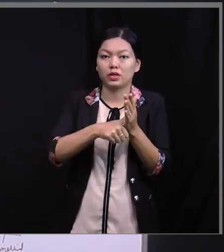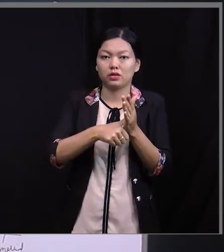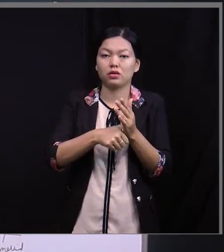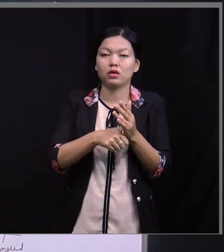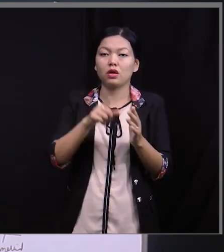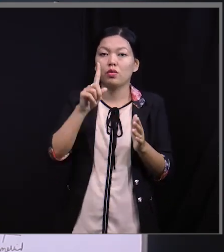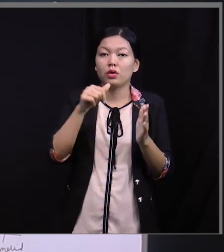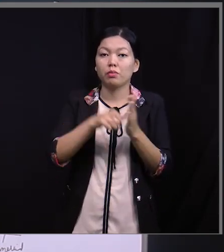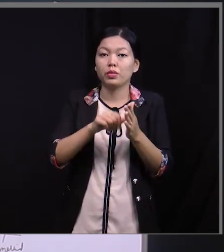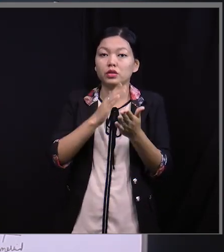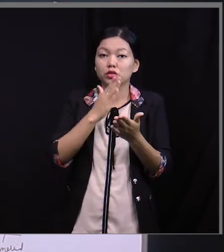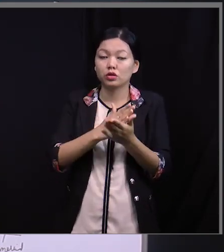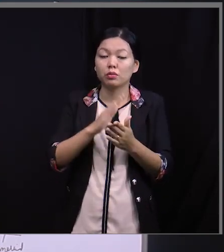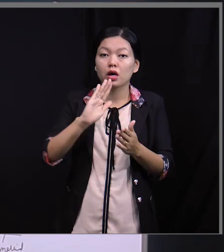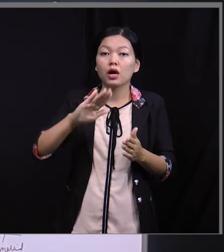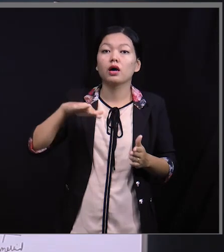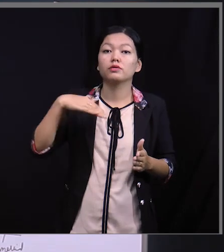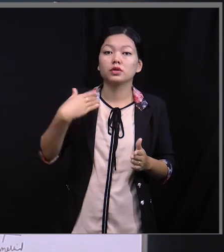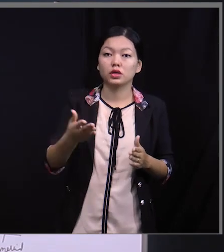very important. Now he earns,